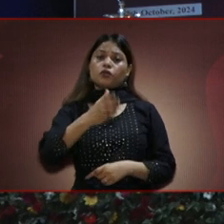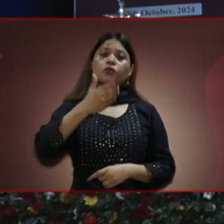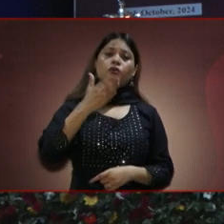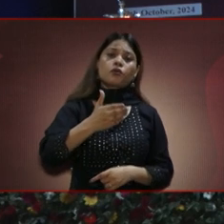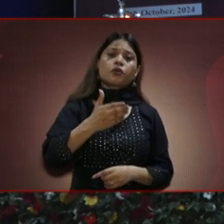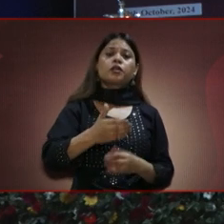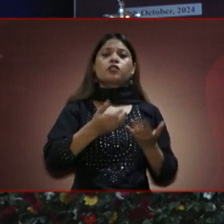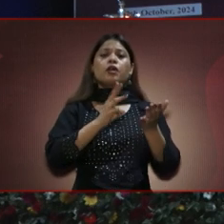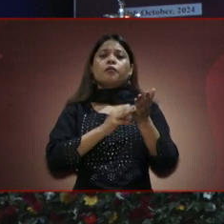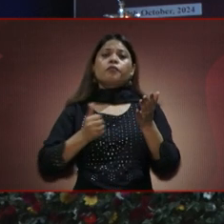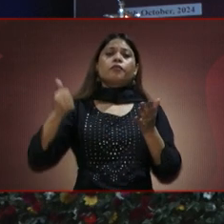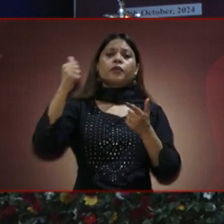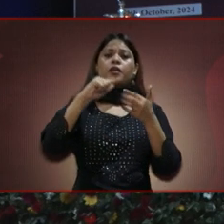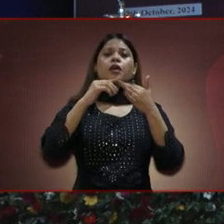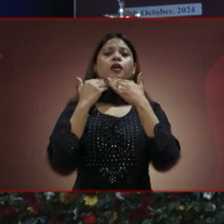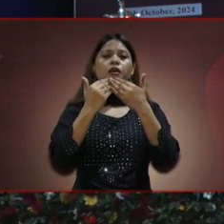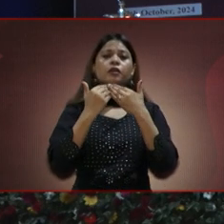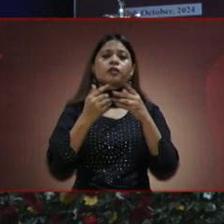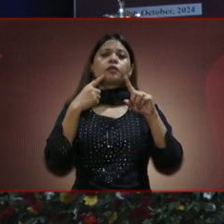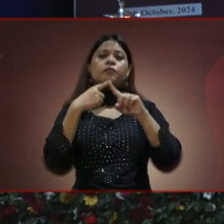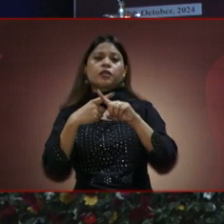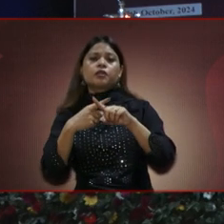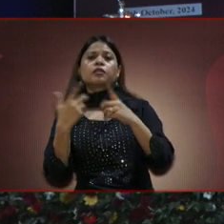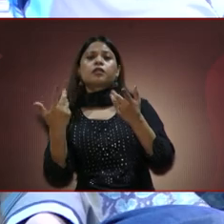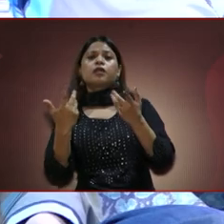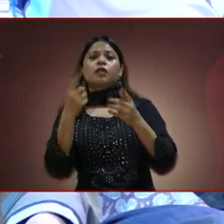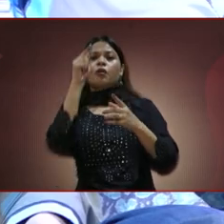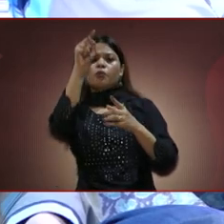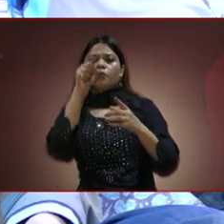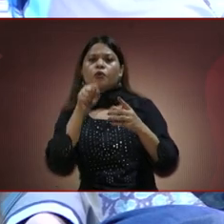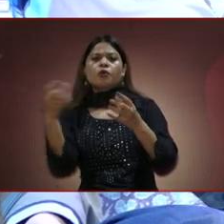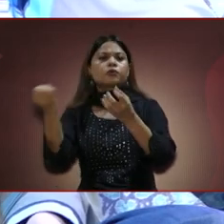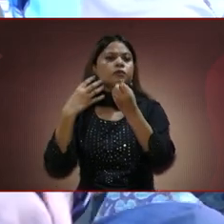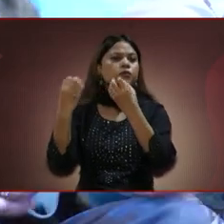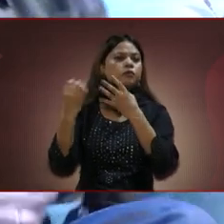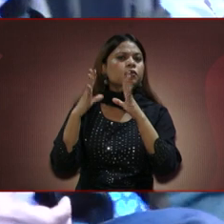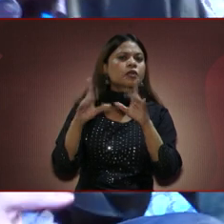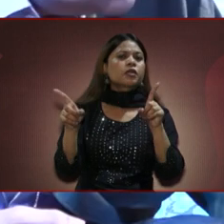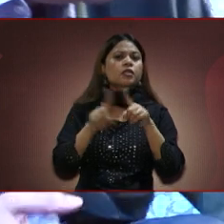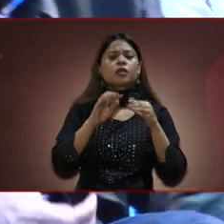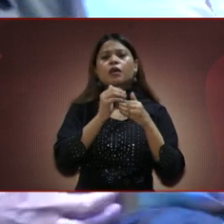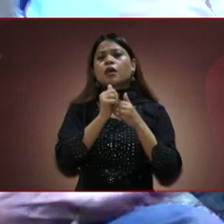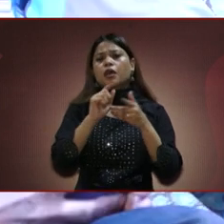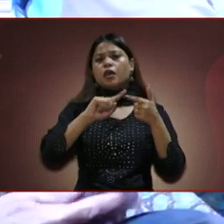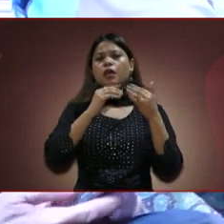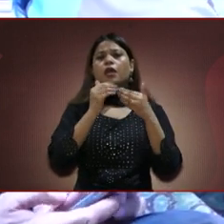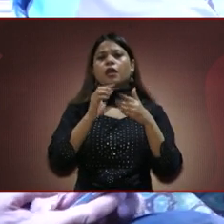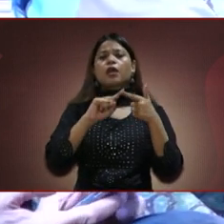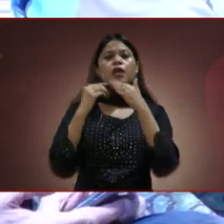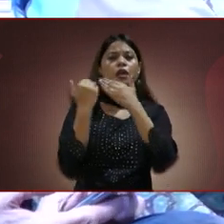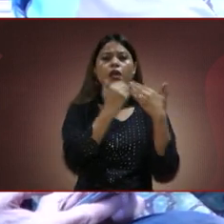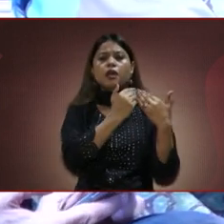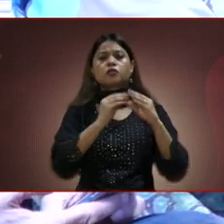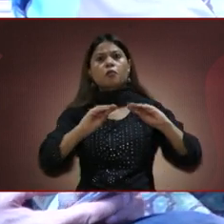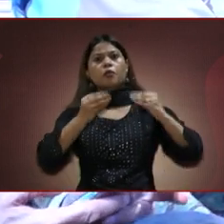the Honorable Minister of Education for his invaluable insights and support in advancing our education system. His